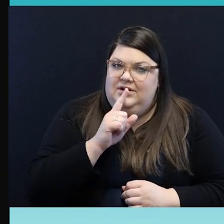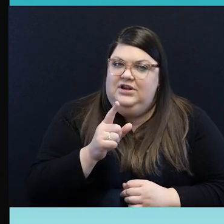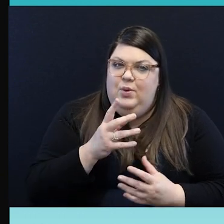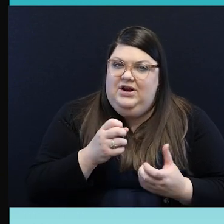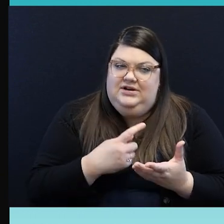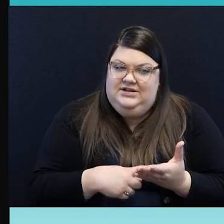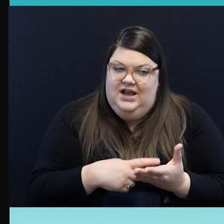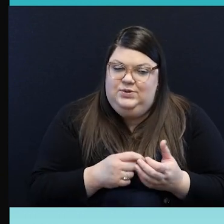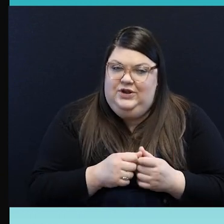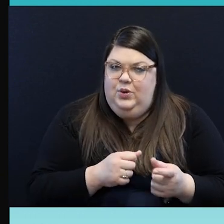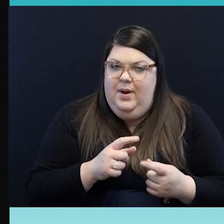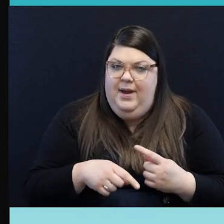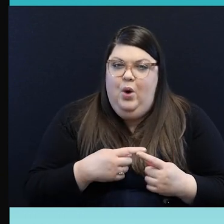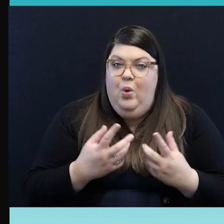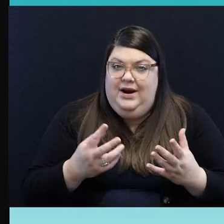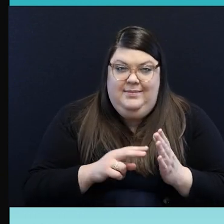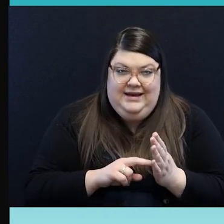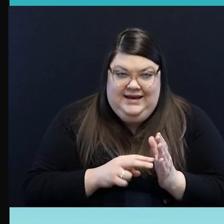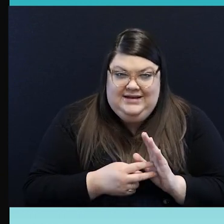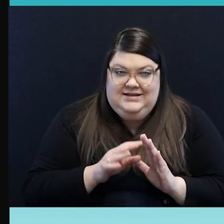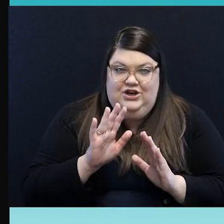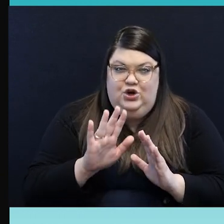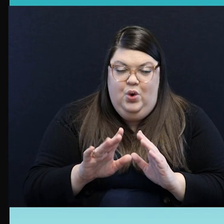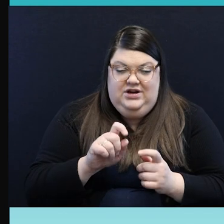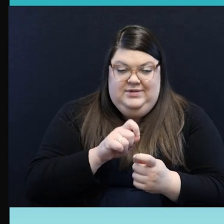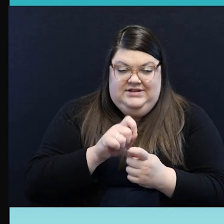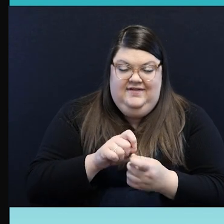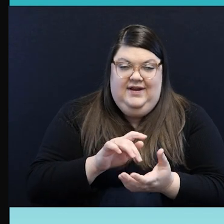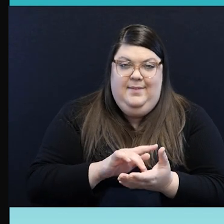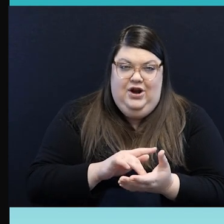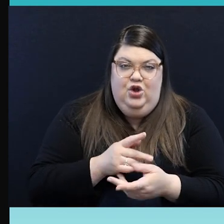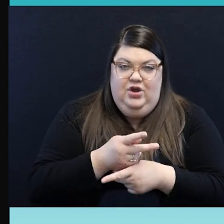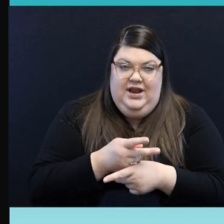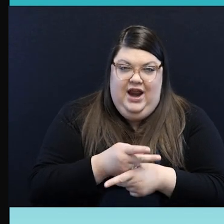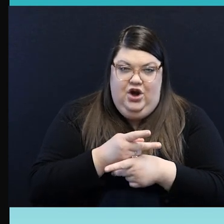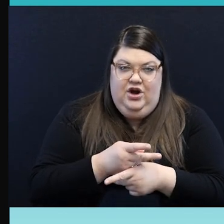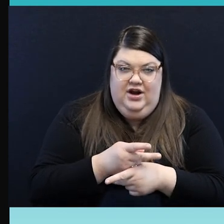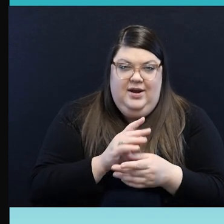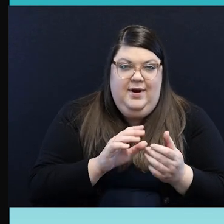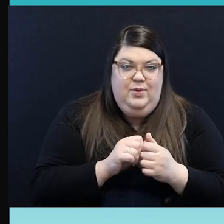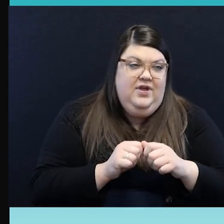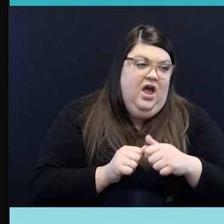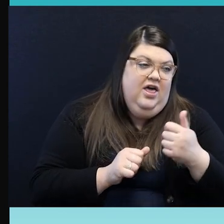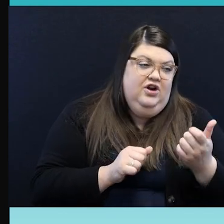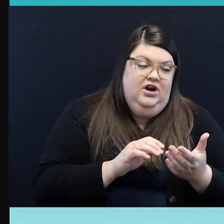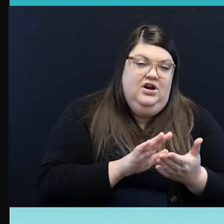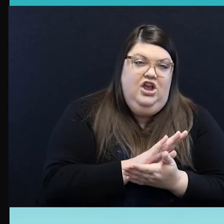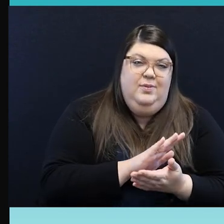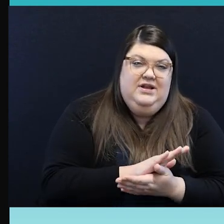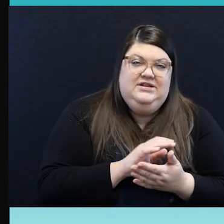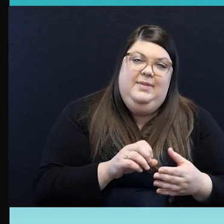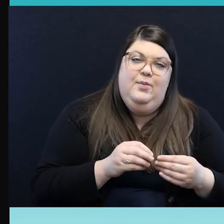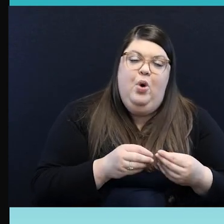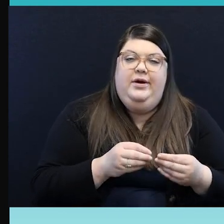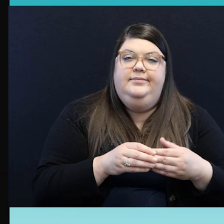talk with you a little bit more about what it means in your specific medical care versus the other documents, which can